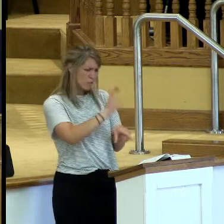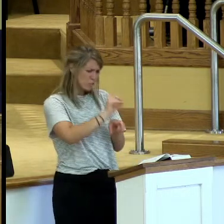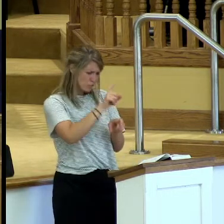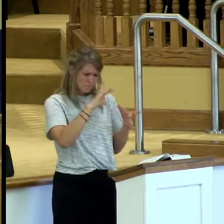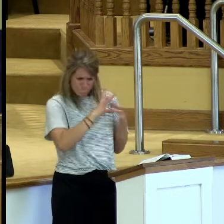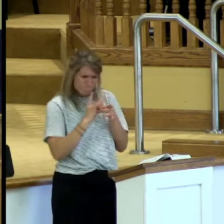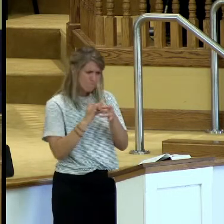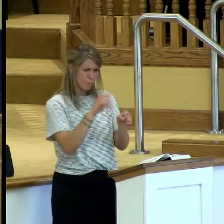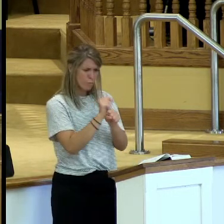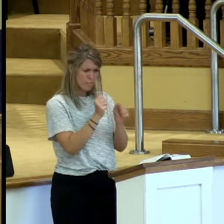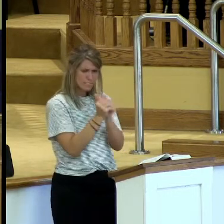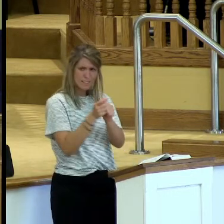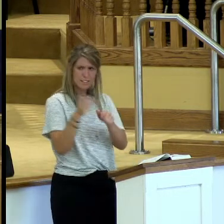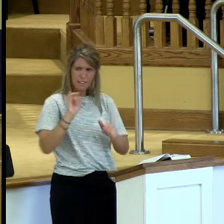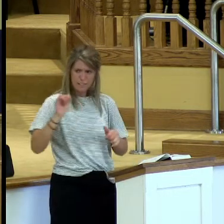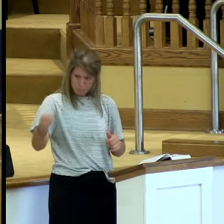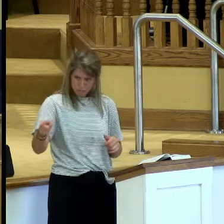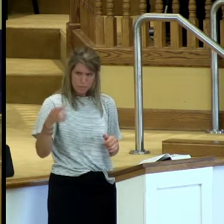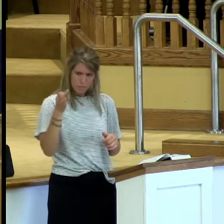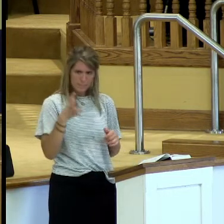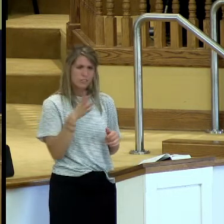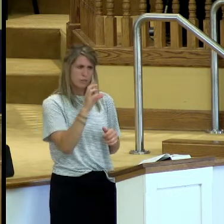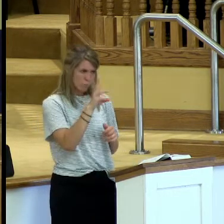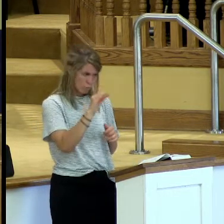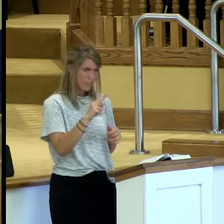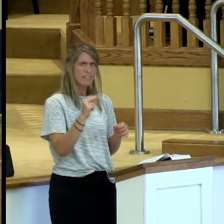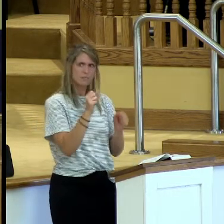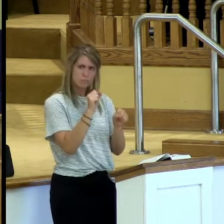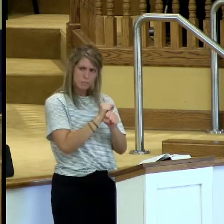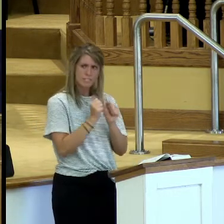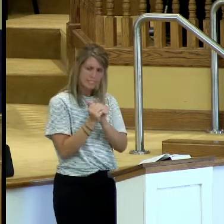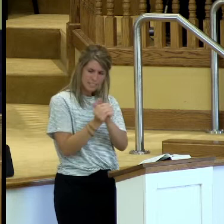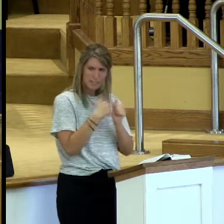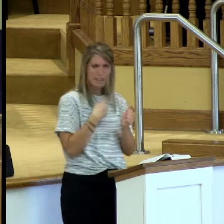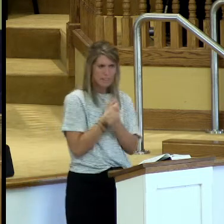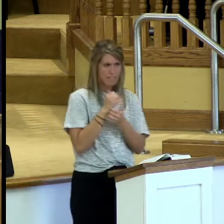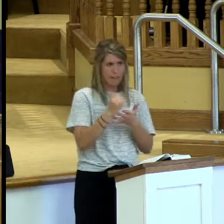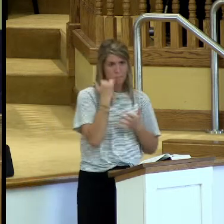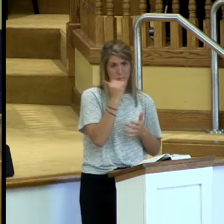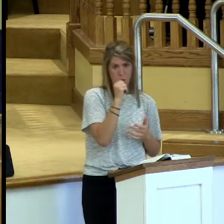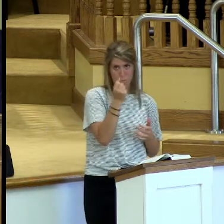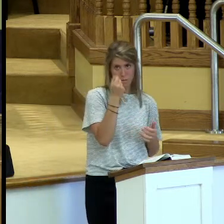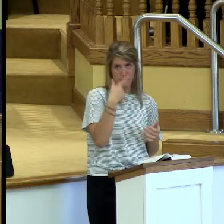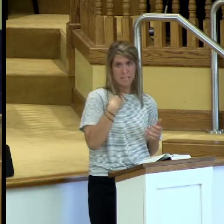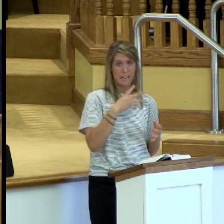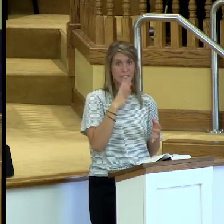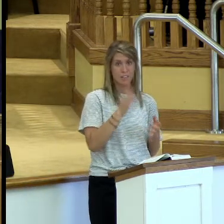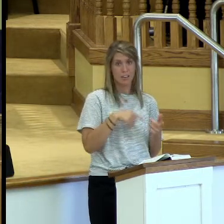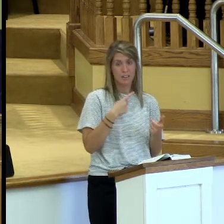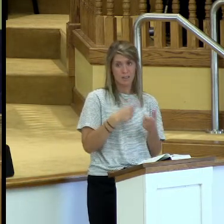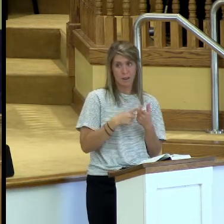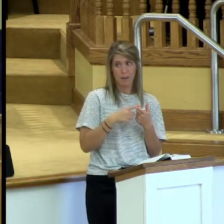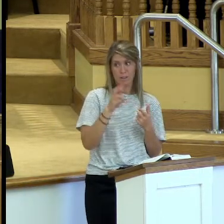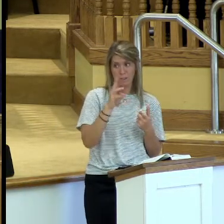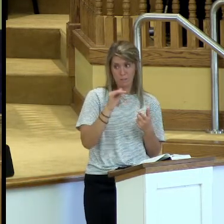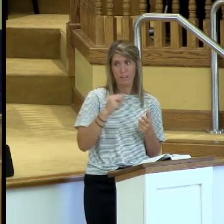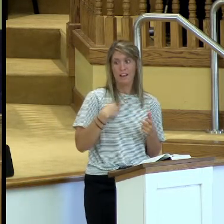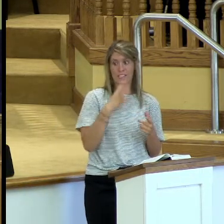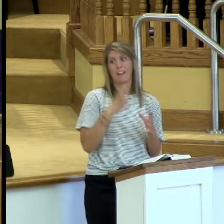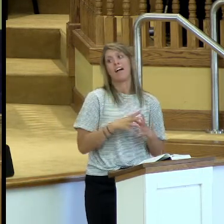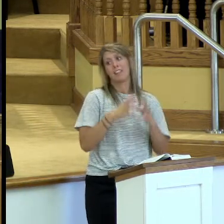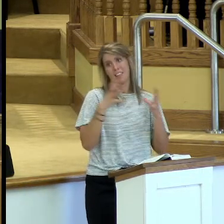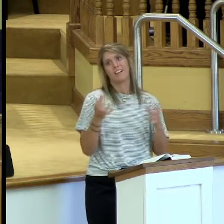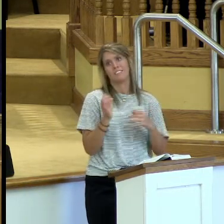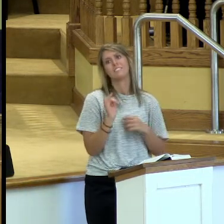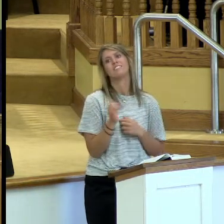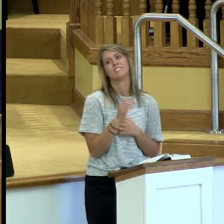together. Amen. Like you and Brother Wynn do, hallelujah. Love that guy. In case y'all can't realize, but I talk about as much as Brother Wynn does,